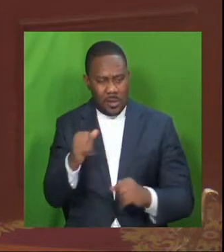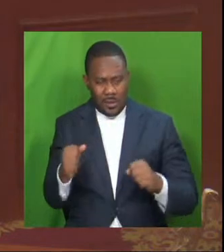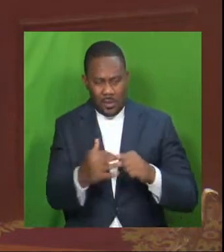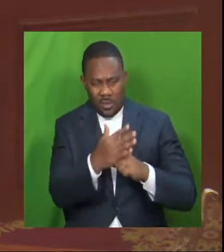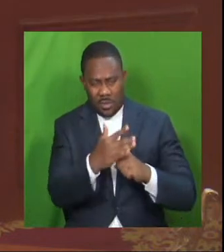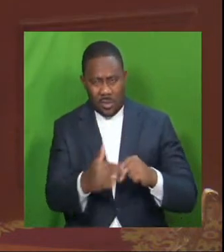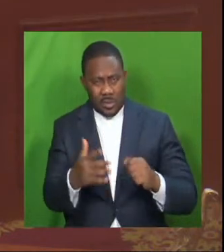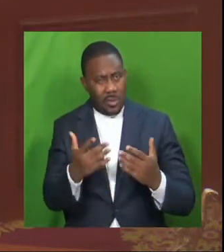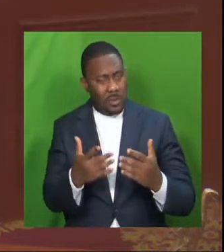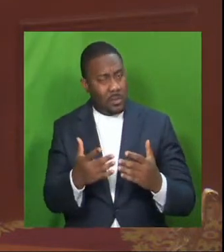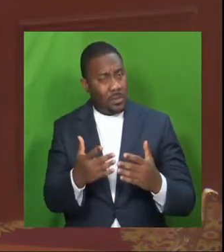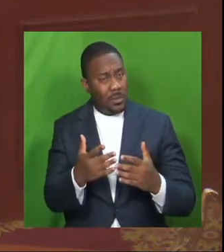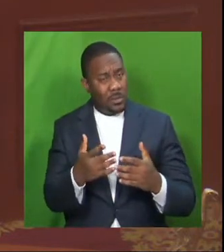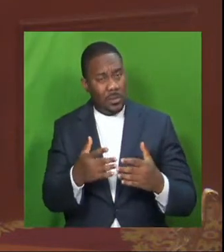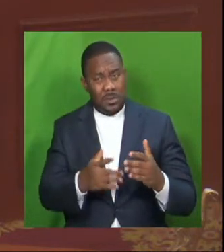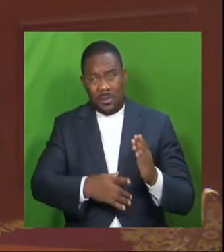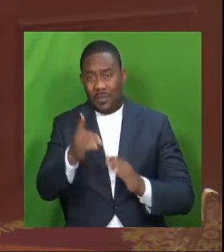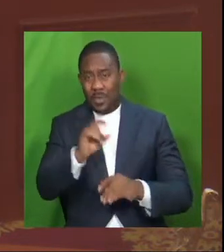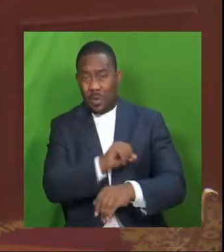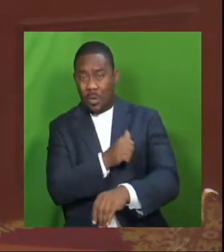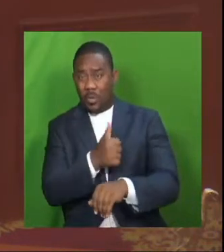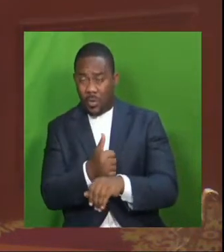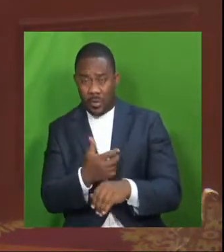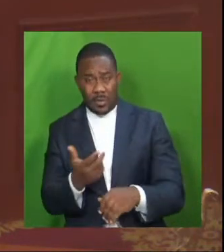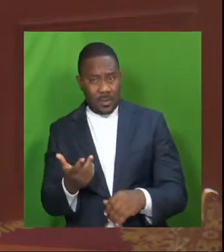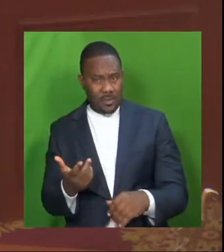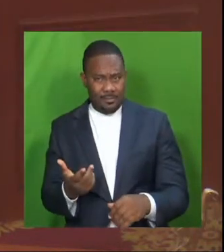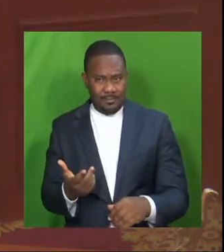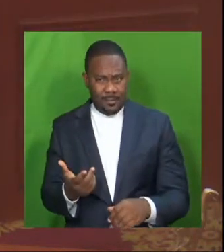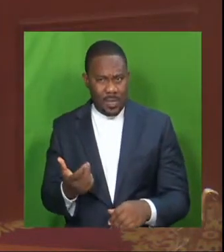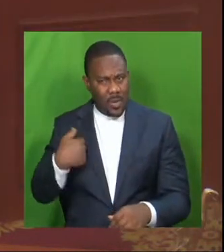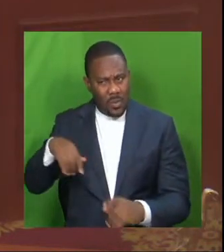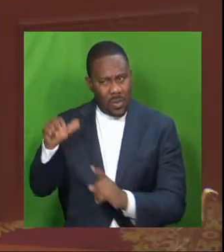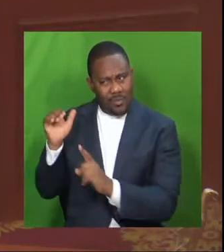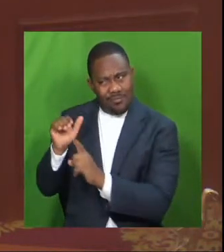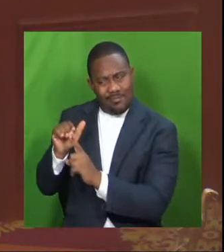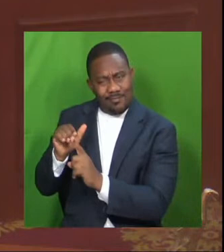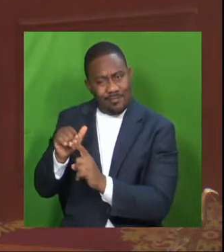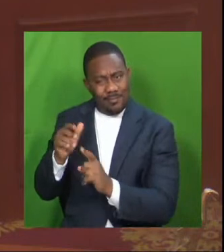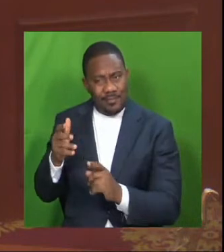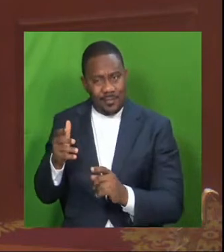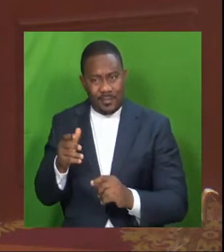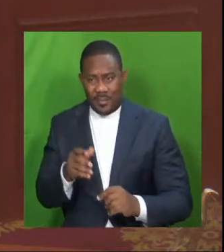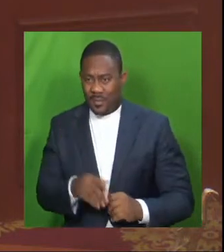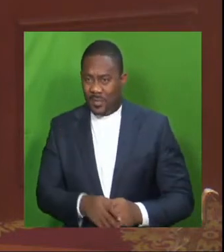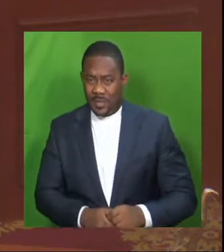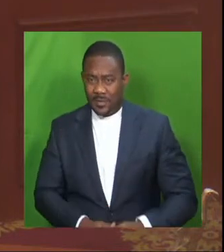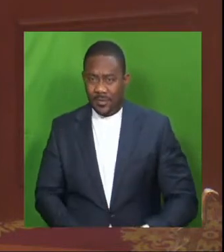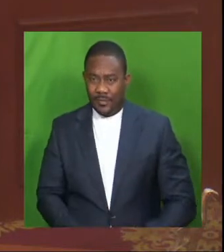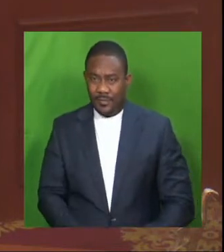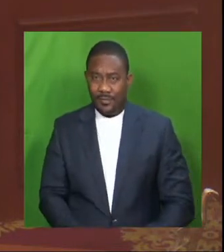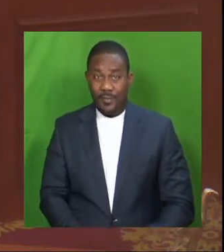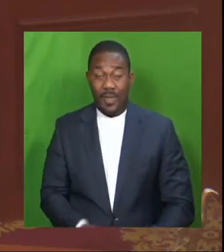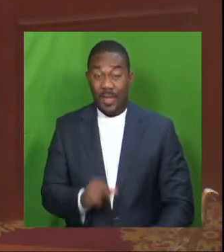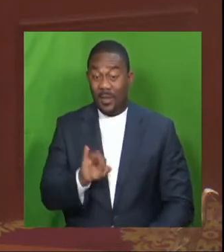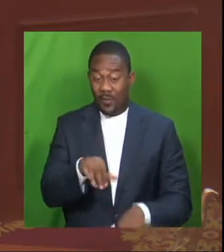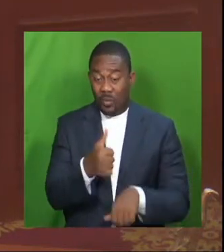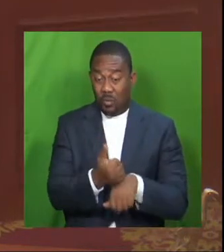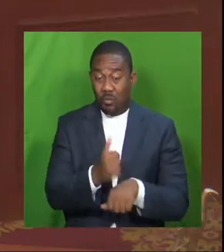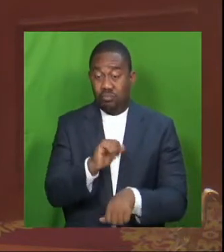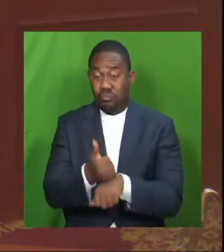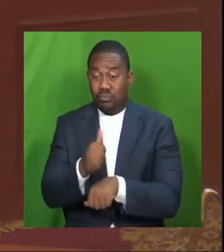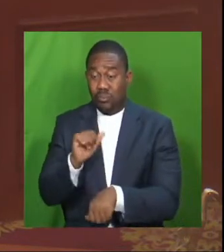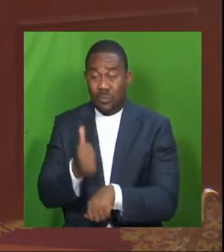Savannah Development Authority. We reminded him that the creation of bureaucracies was not enough. It